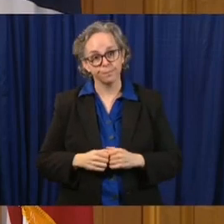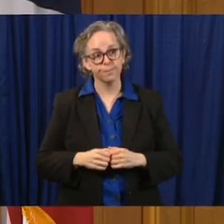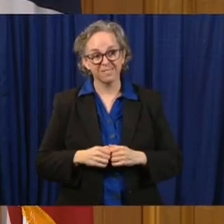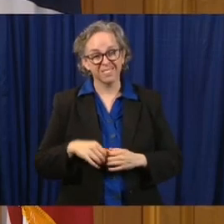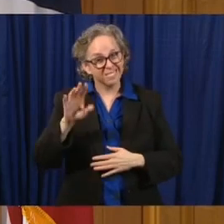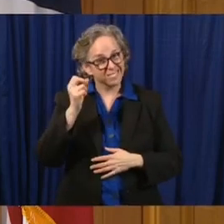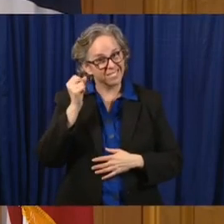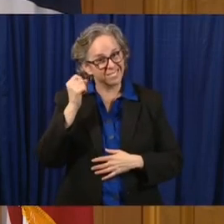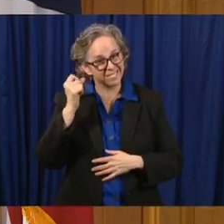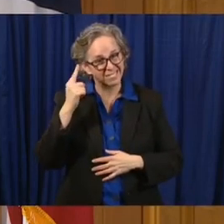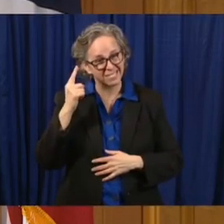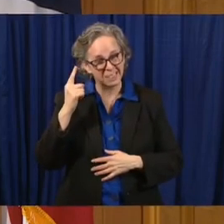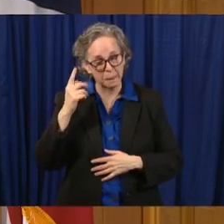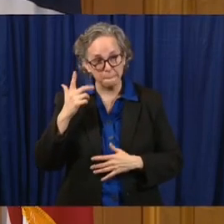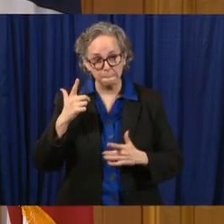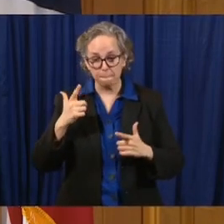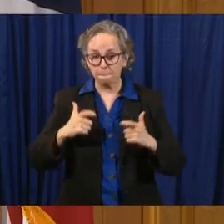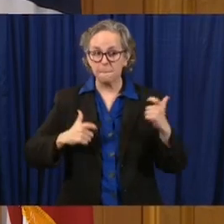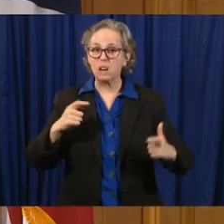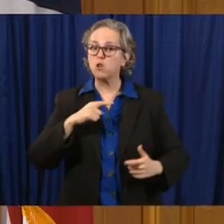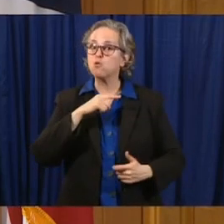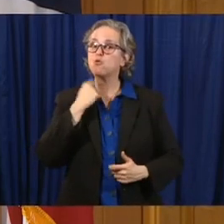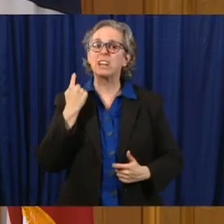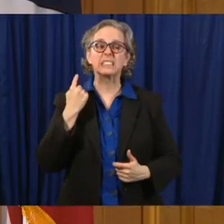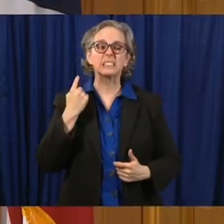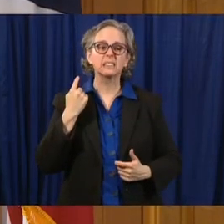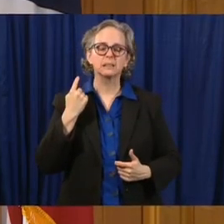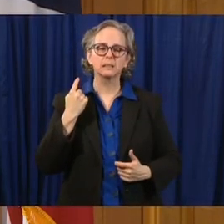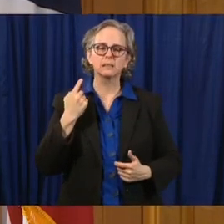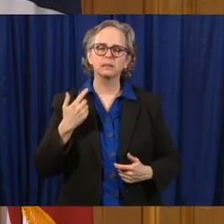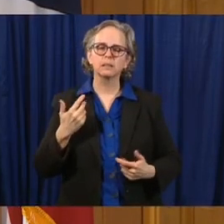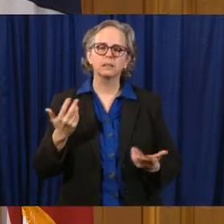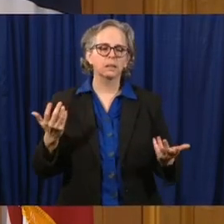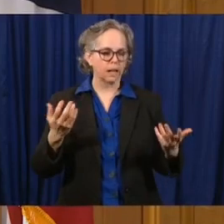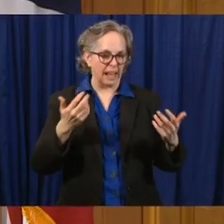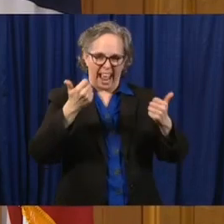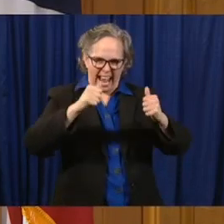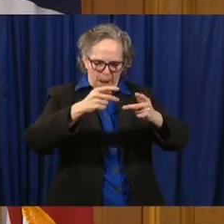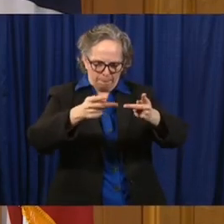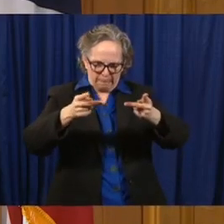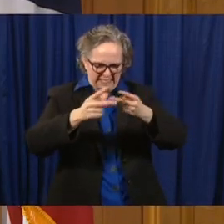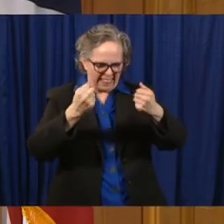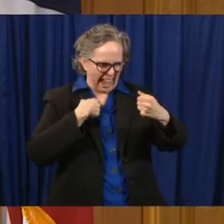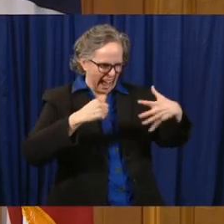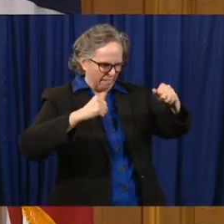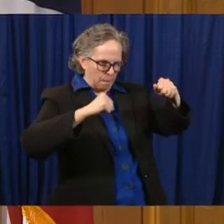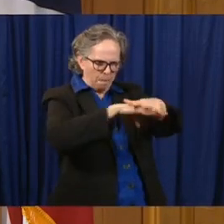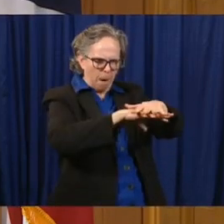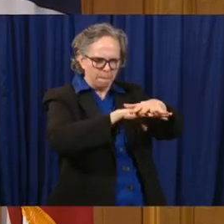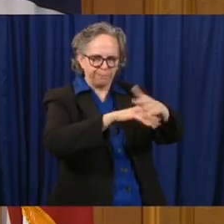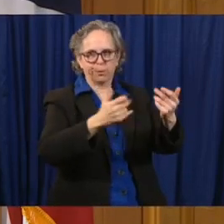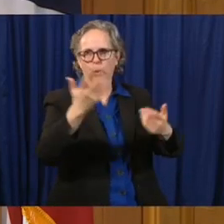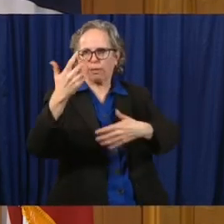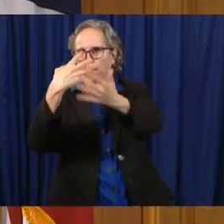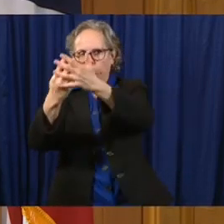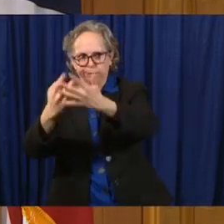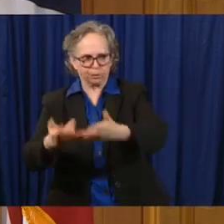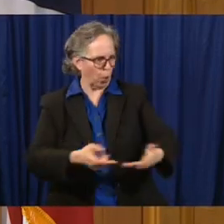is any place where you have congregate living, whether it is in a nursing home, whether it's in a prison, assisted